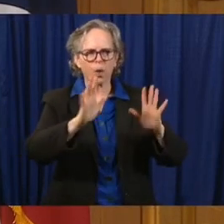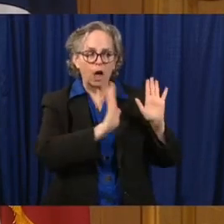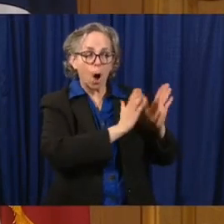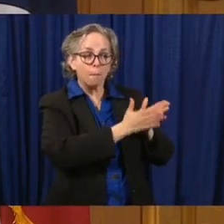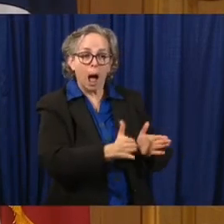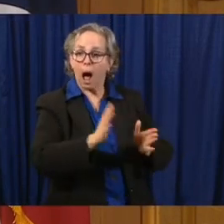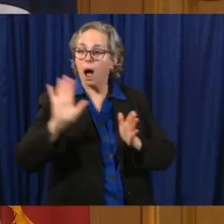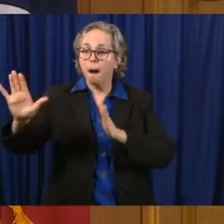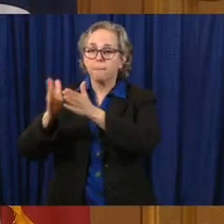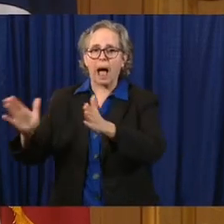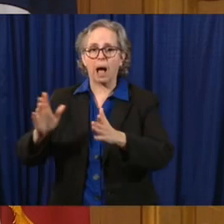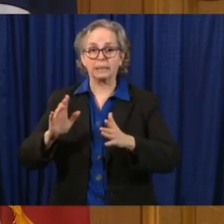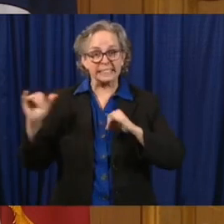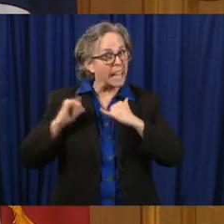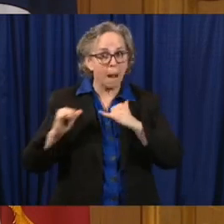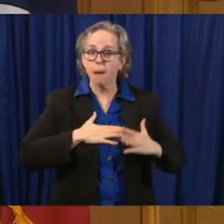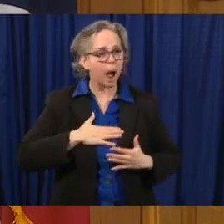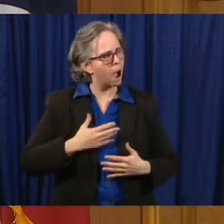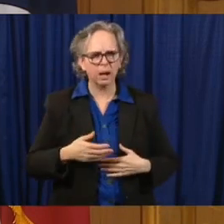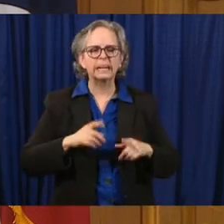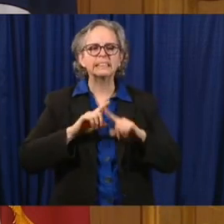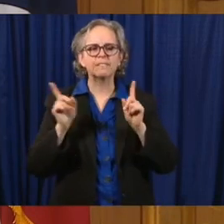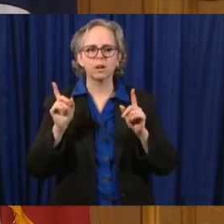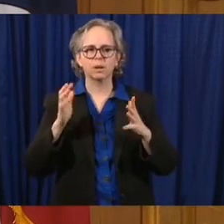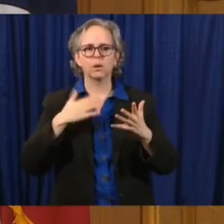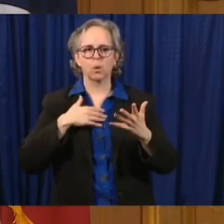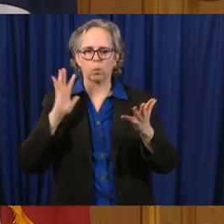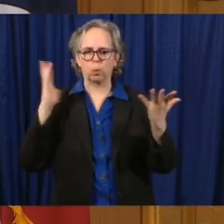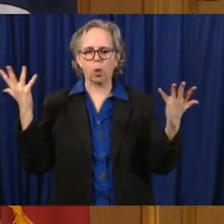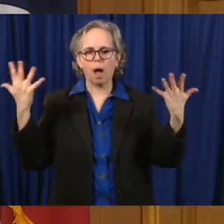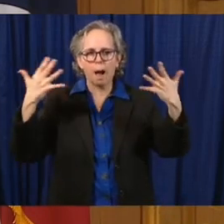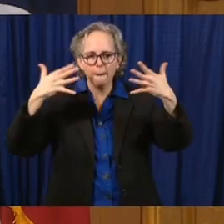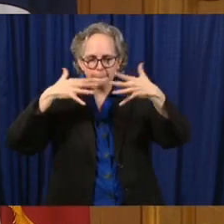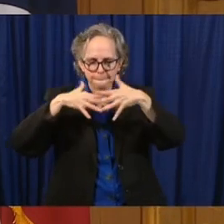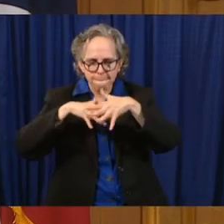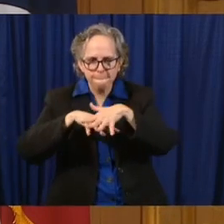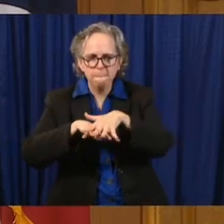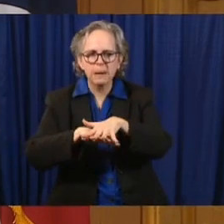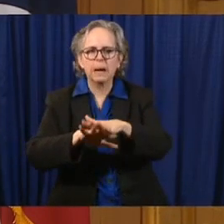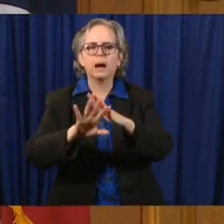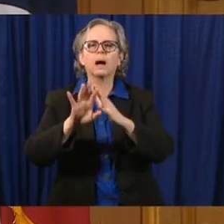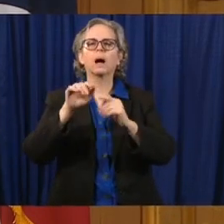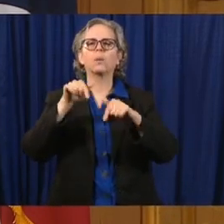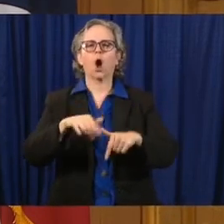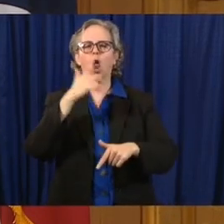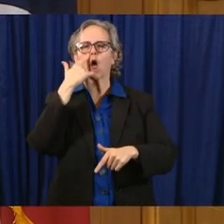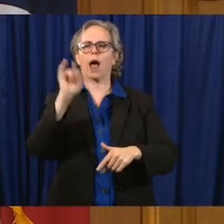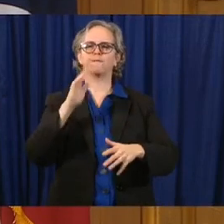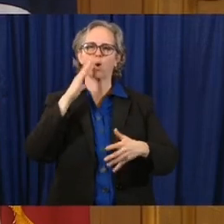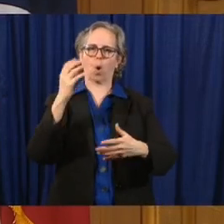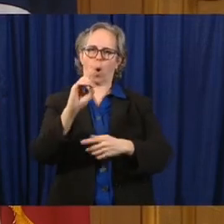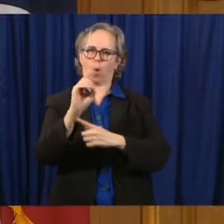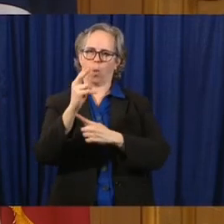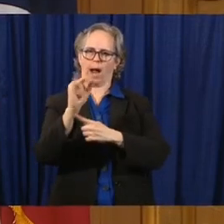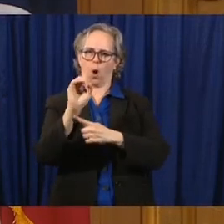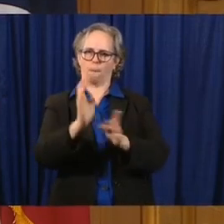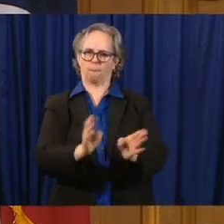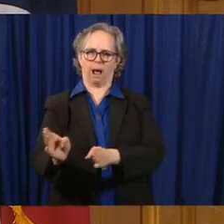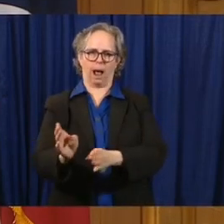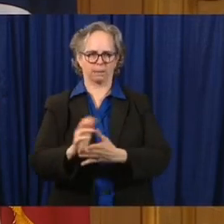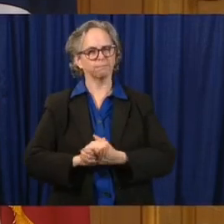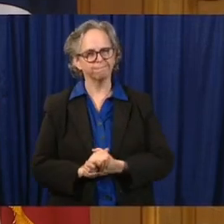for example, New York is. We're at a different place than Louisiana is. We're at a different place than